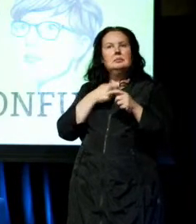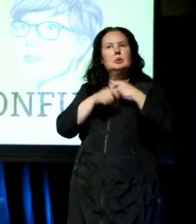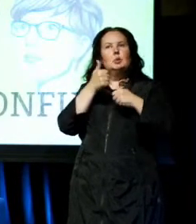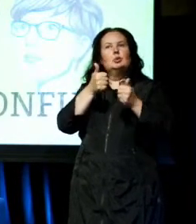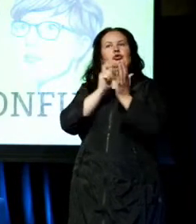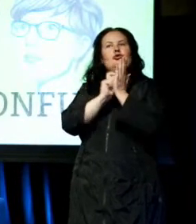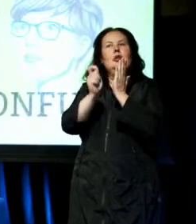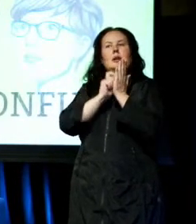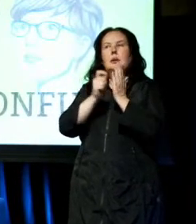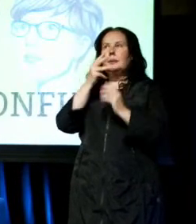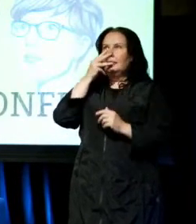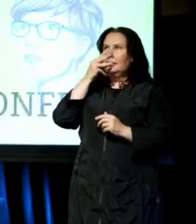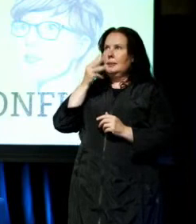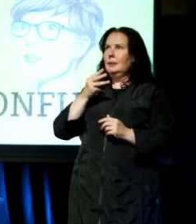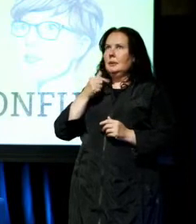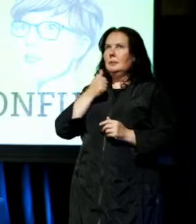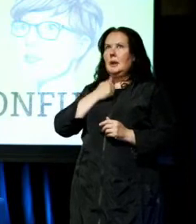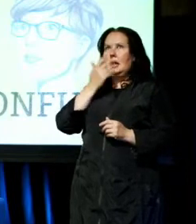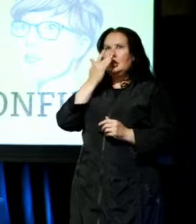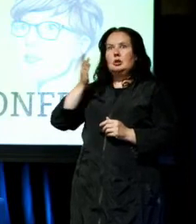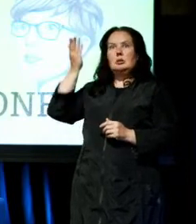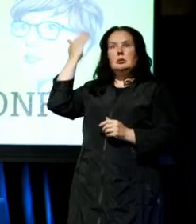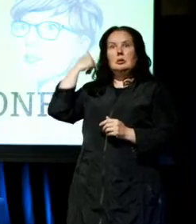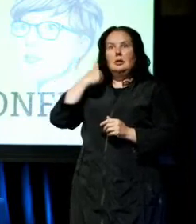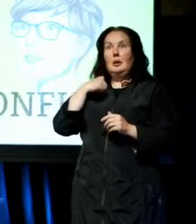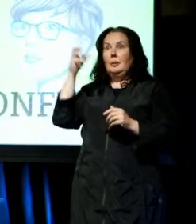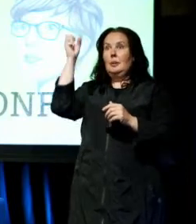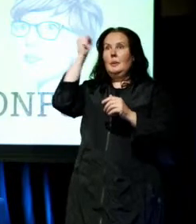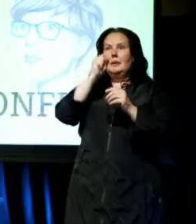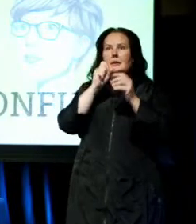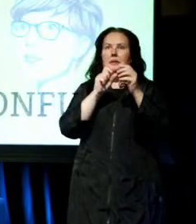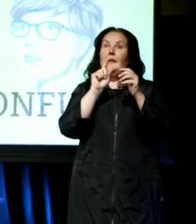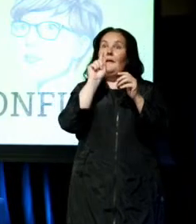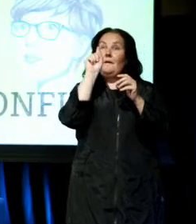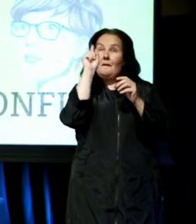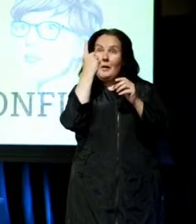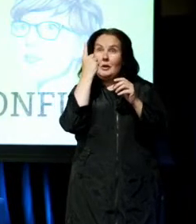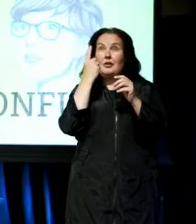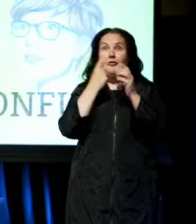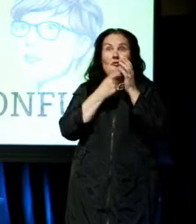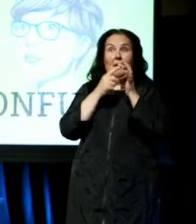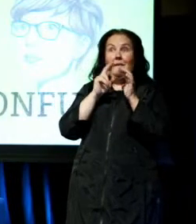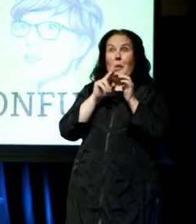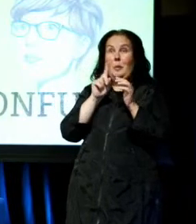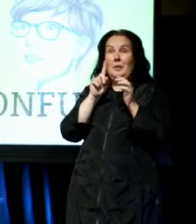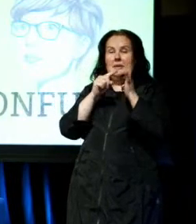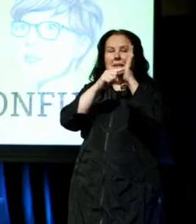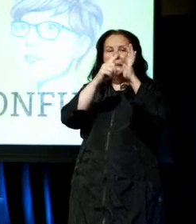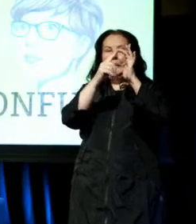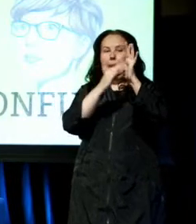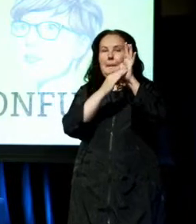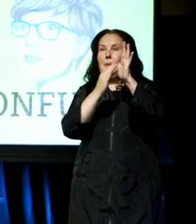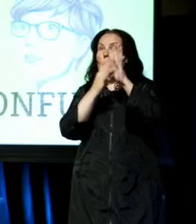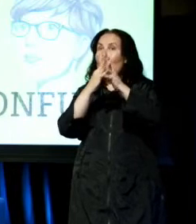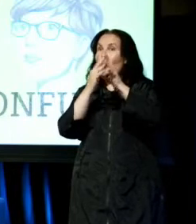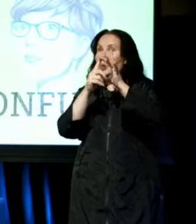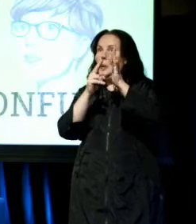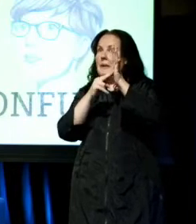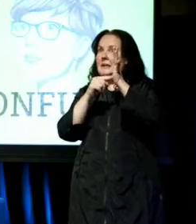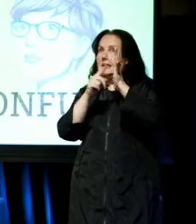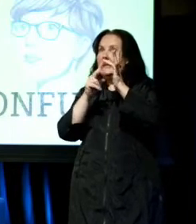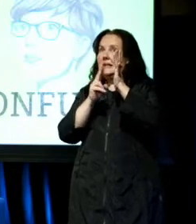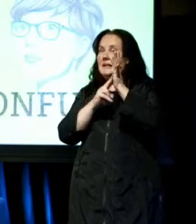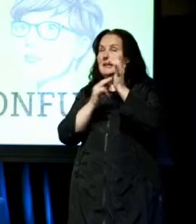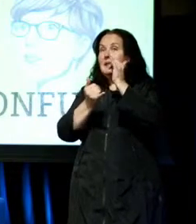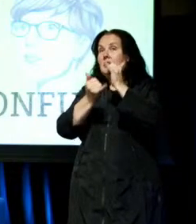won classic Perth reference, the Tim Winton Young Writers Award. Get out. For real. And